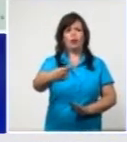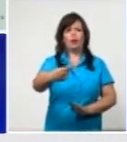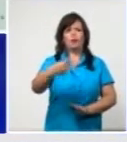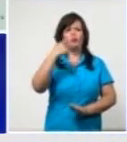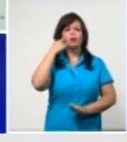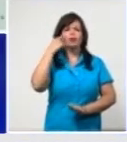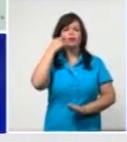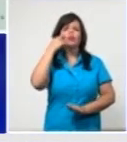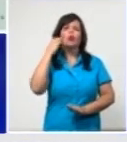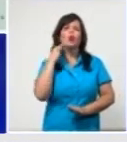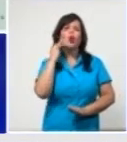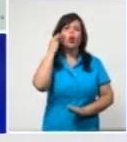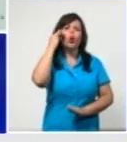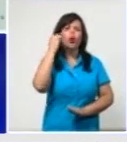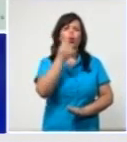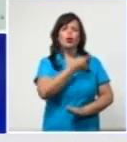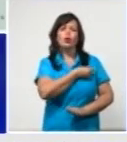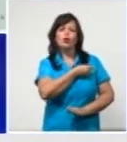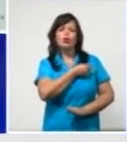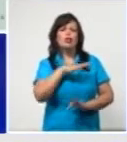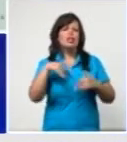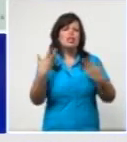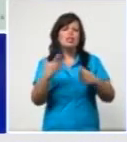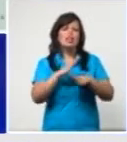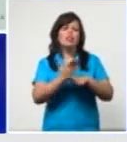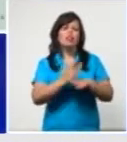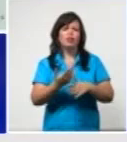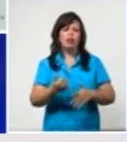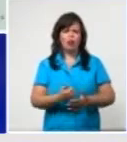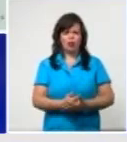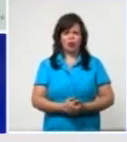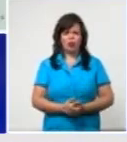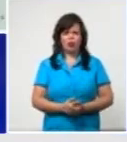gray is Asia.